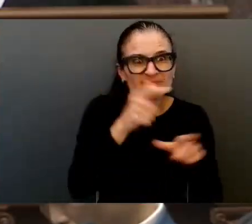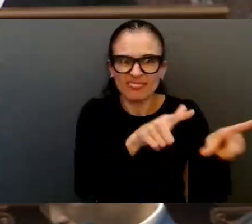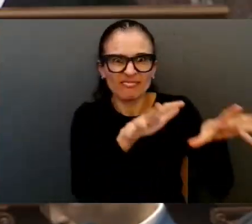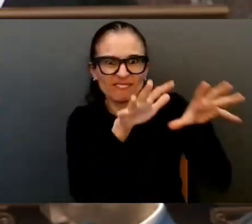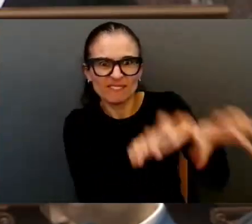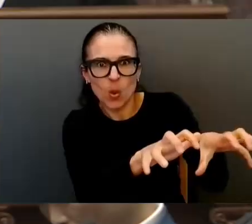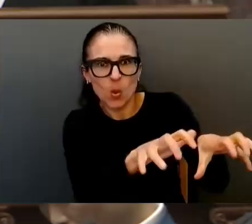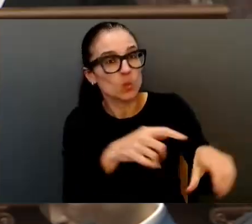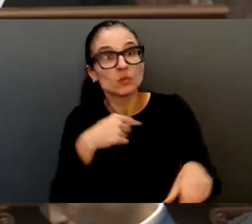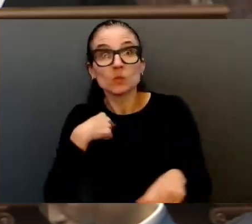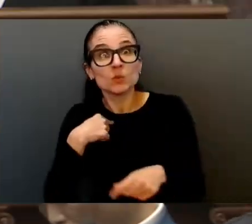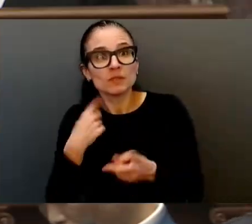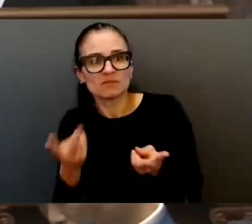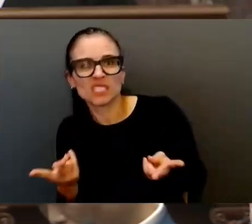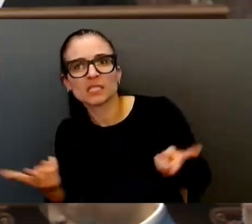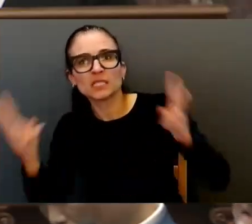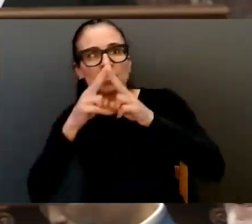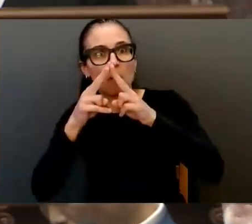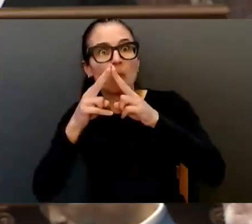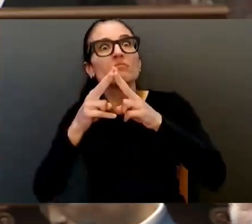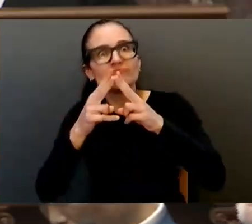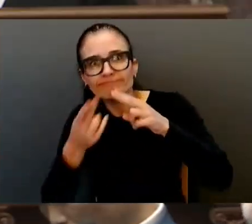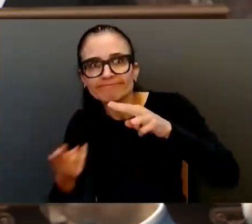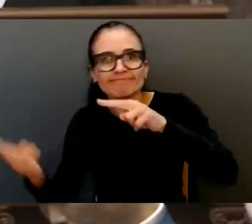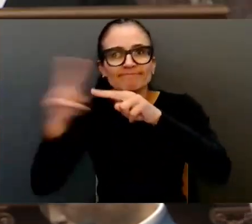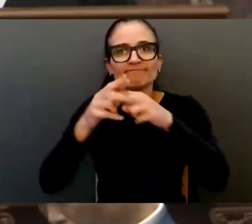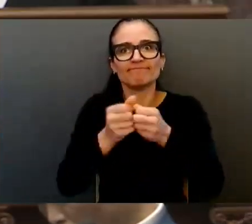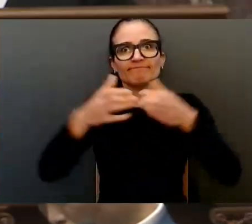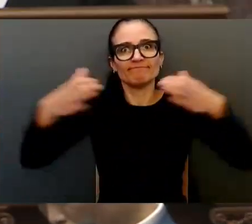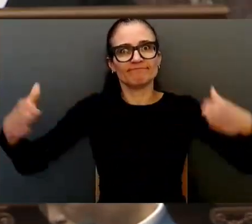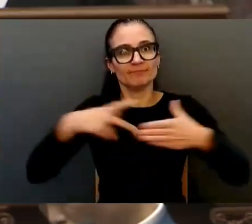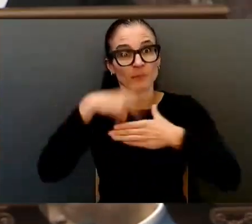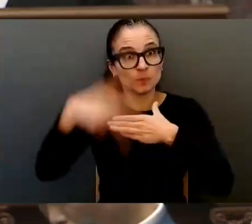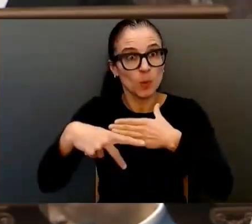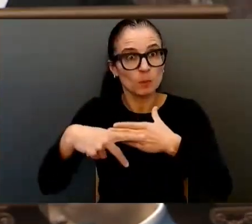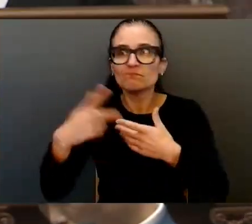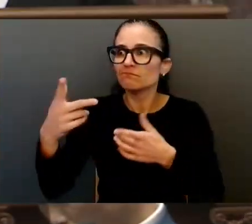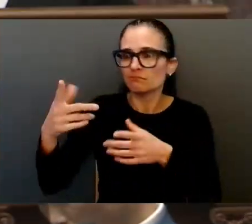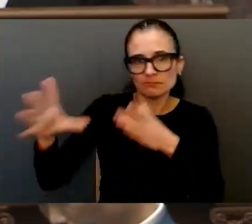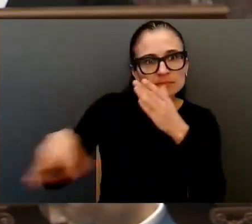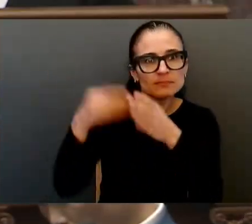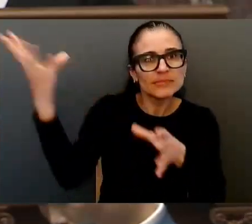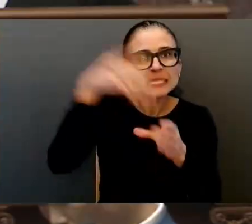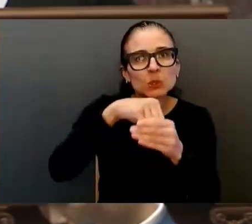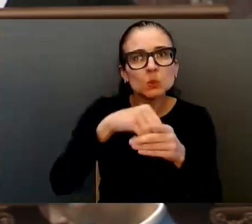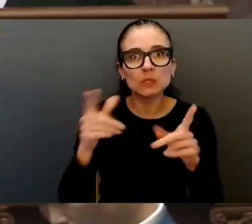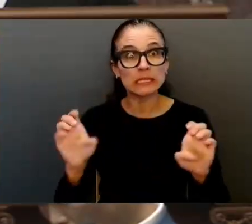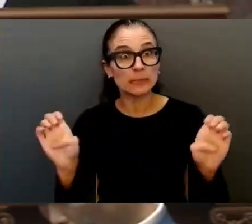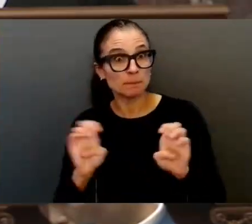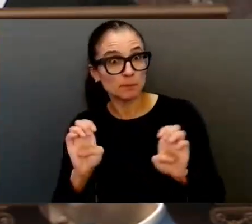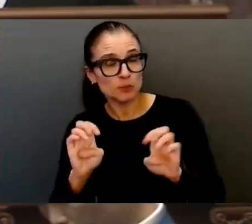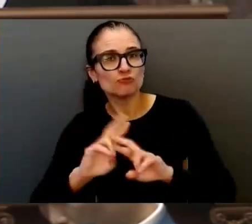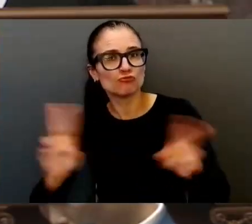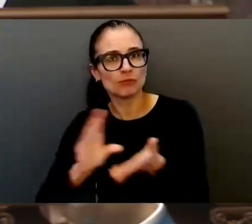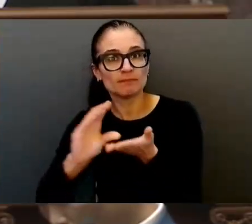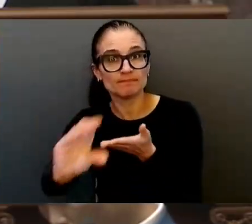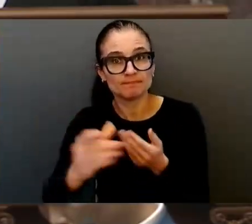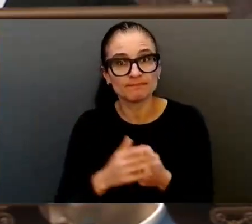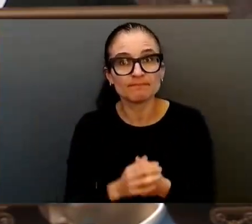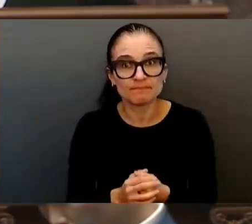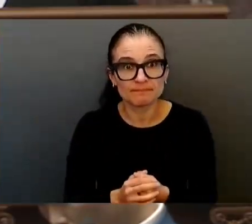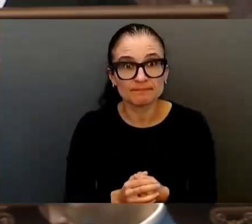we're on an emergency basis, and any member of the public on income assistance who's having trouble getting